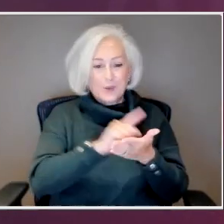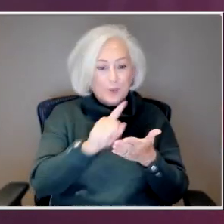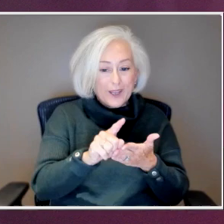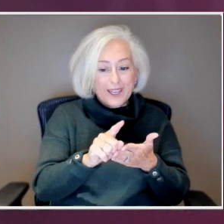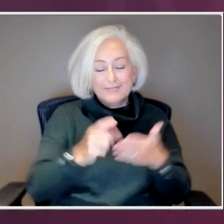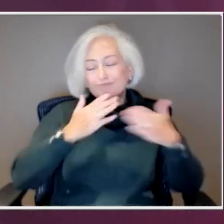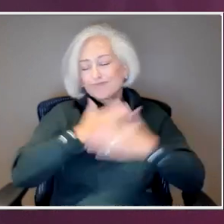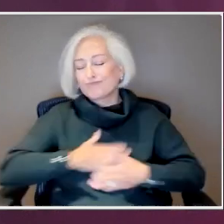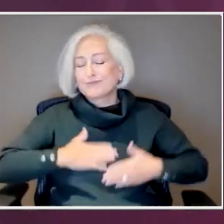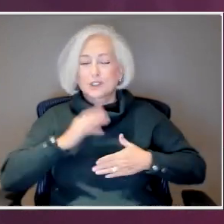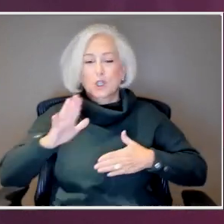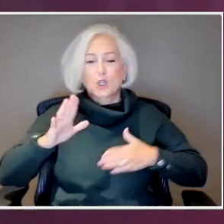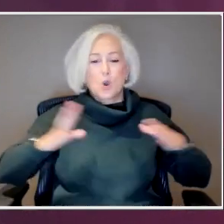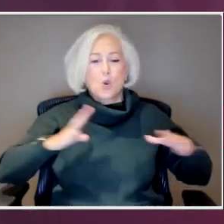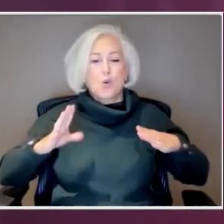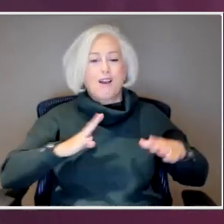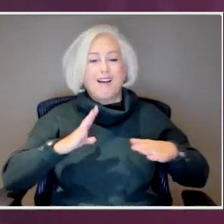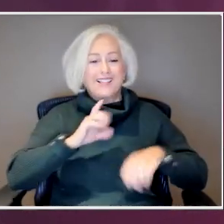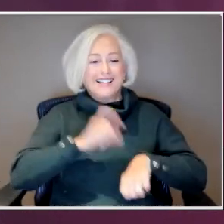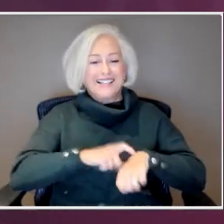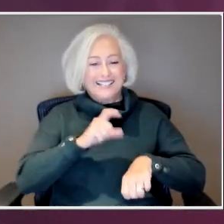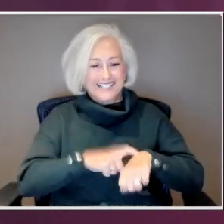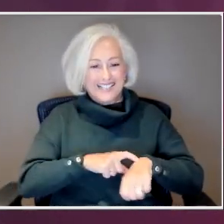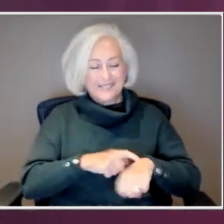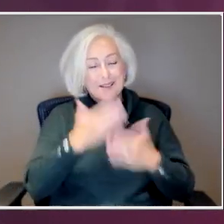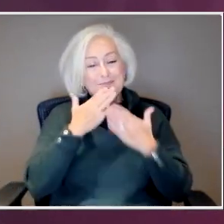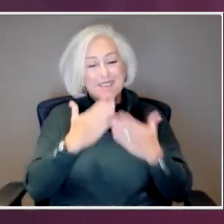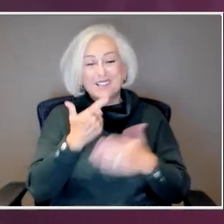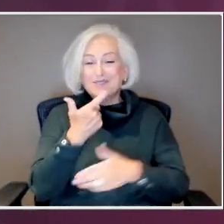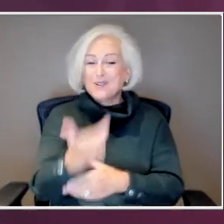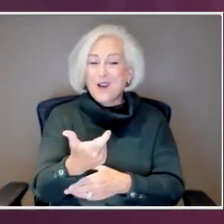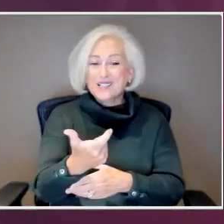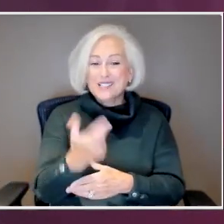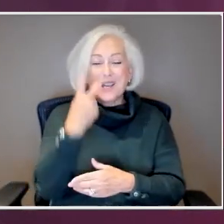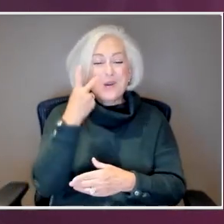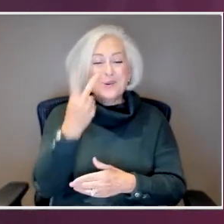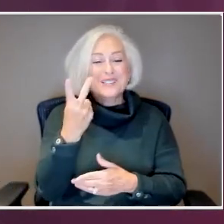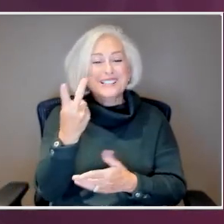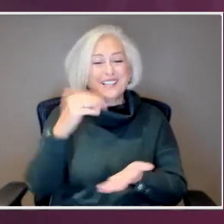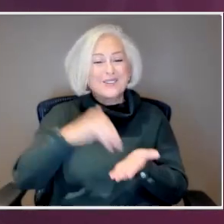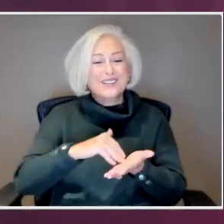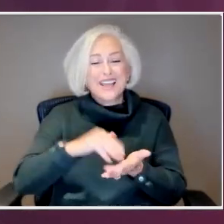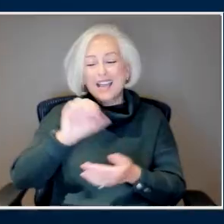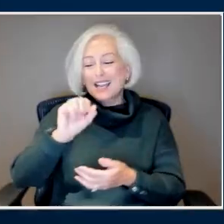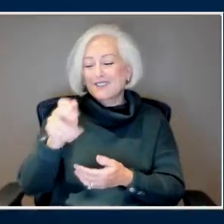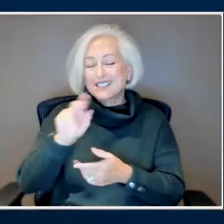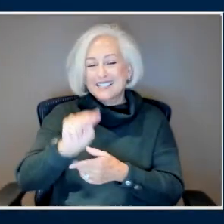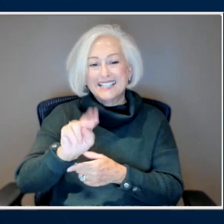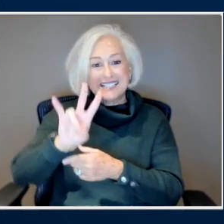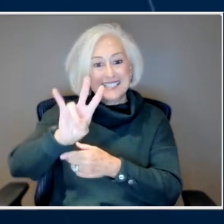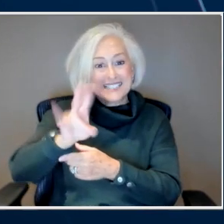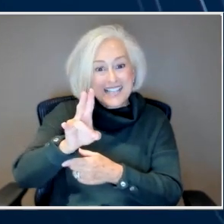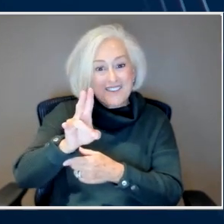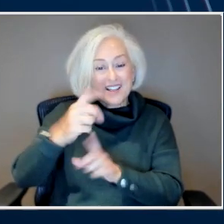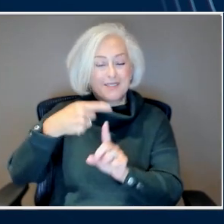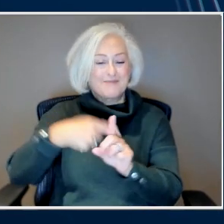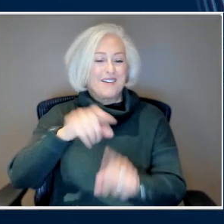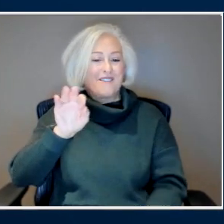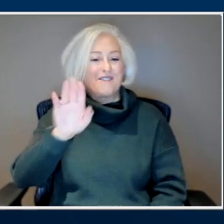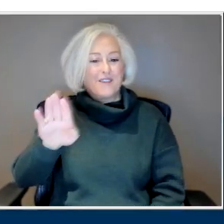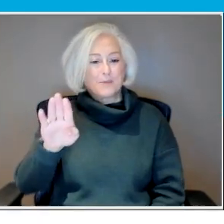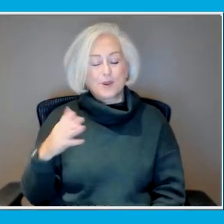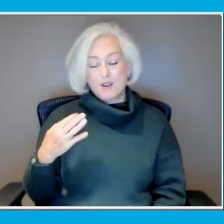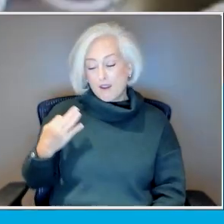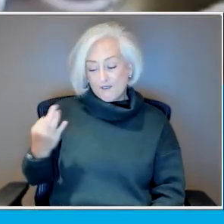season. Thank you so much for watching us. We'll see you right back here for season 7 in February. Coming up Friday on the Morning